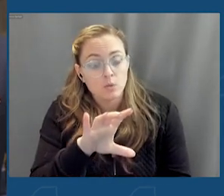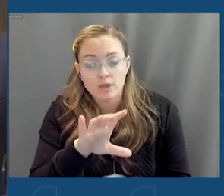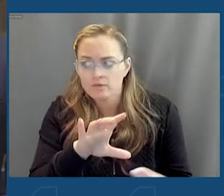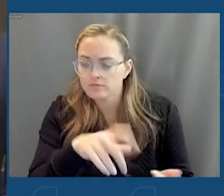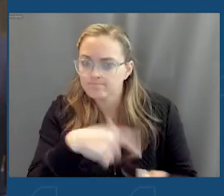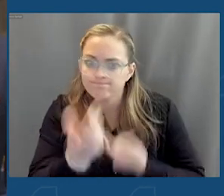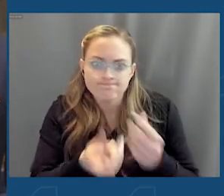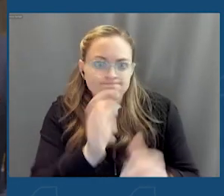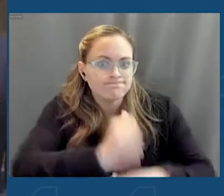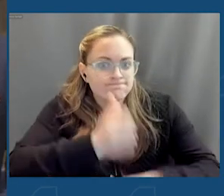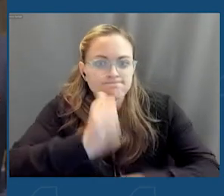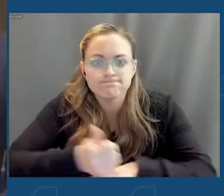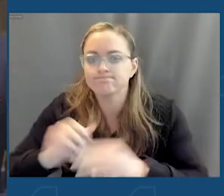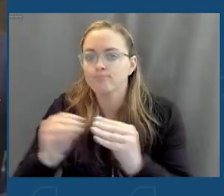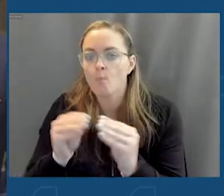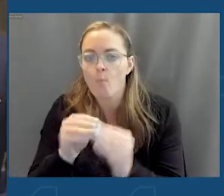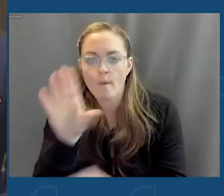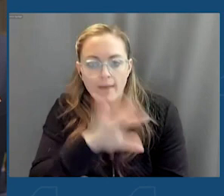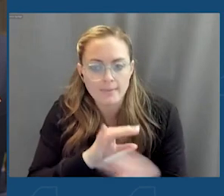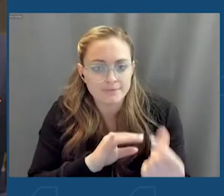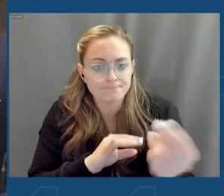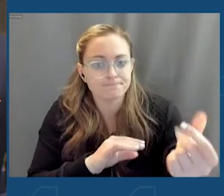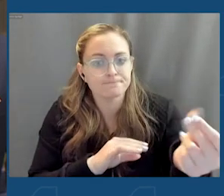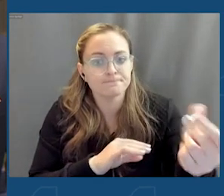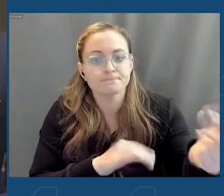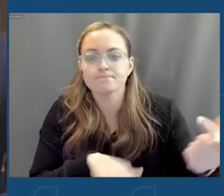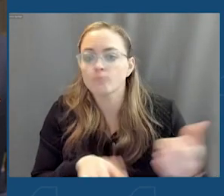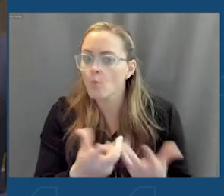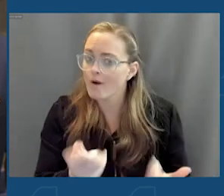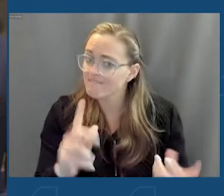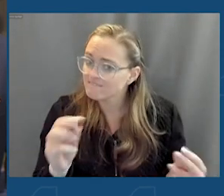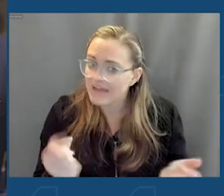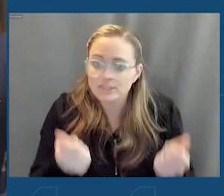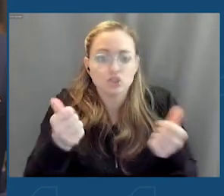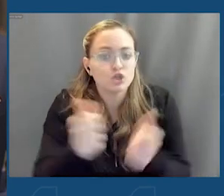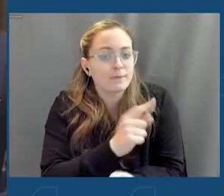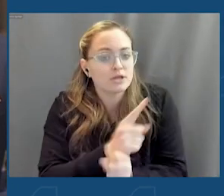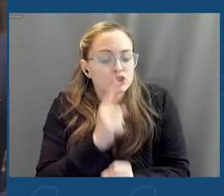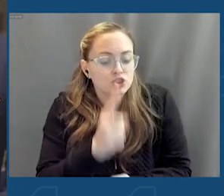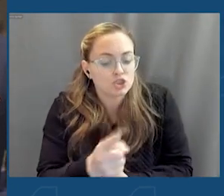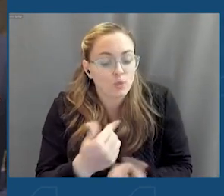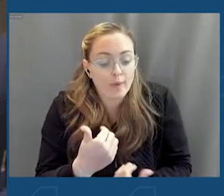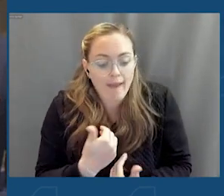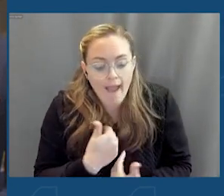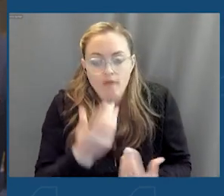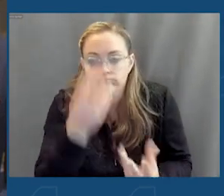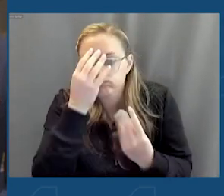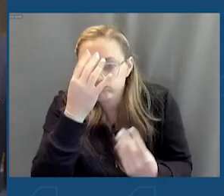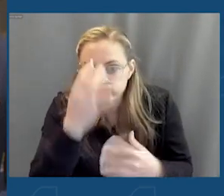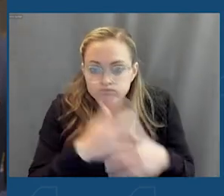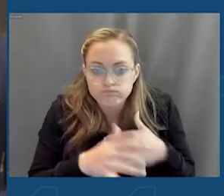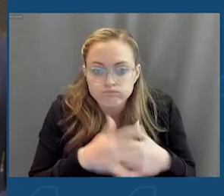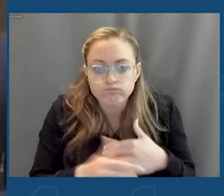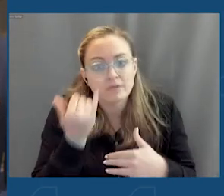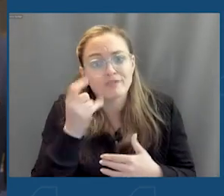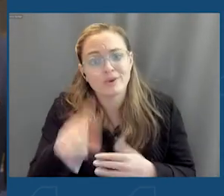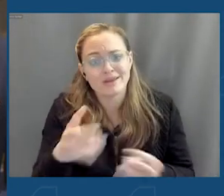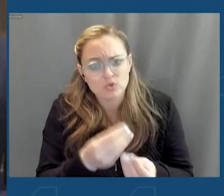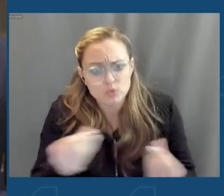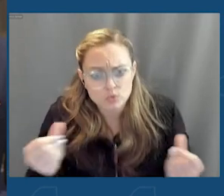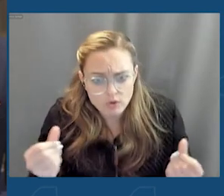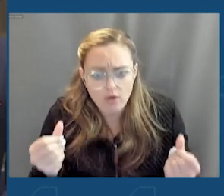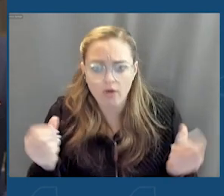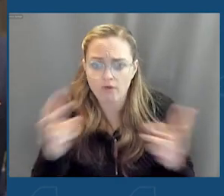more and more cameras on an expedited timetable. I wanted to go faster and make sure that that we have information available if we do need to solve a crime. And